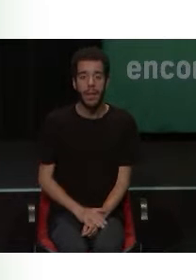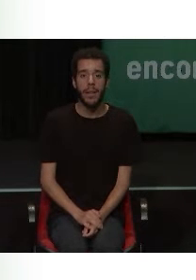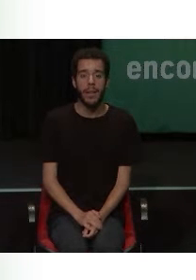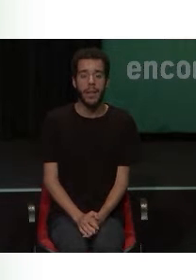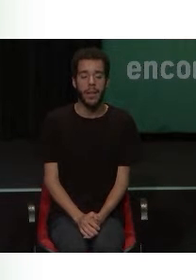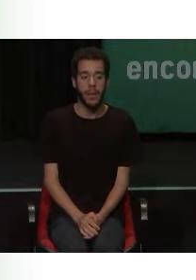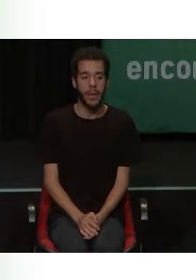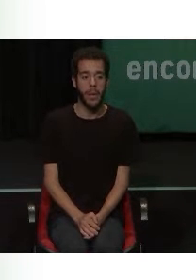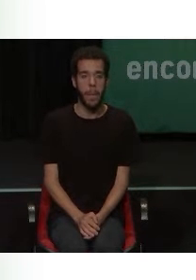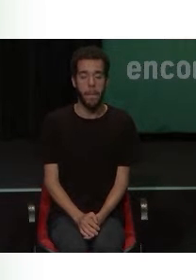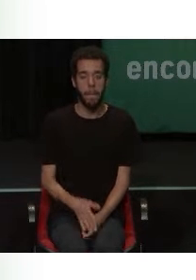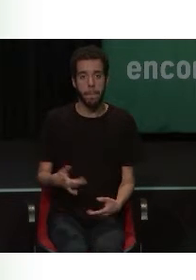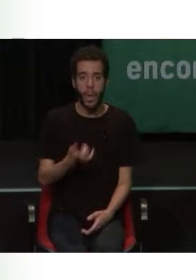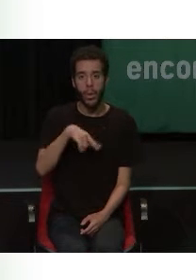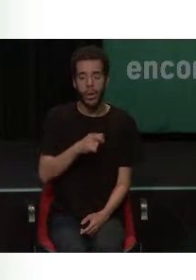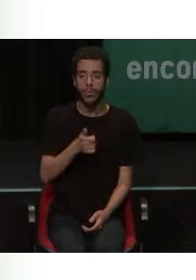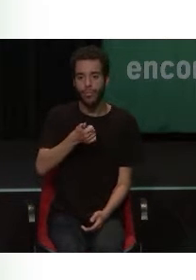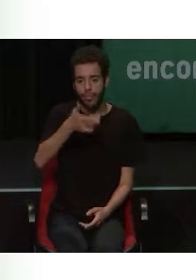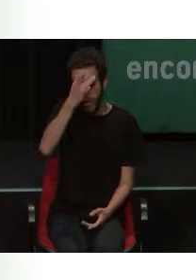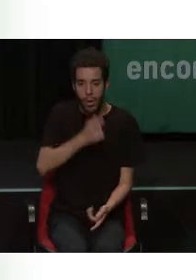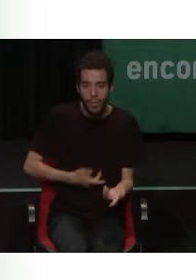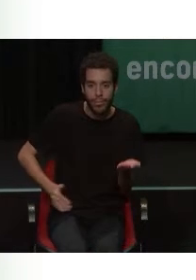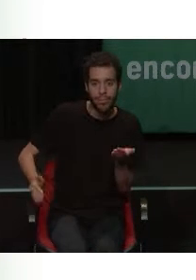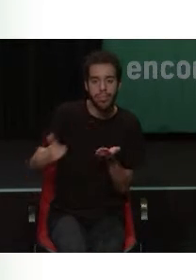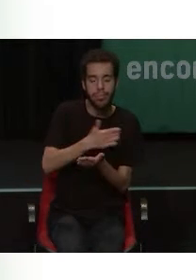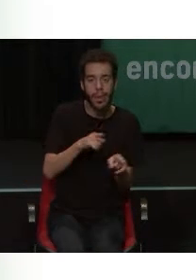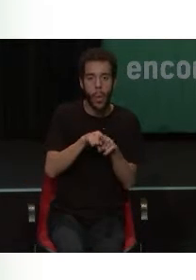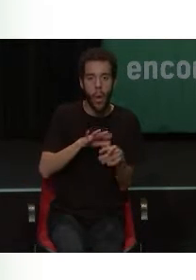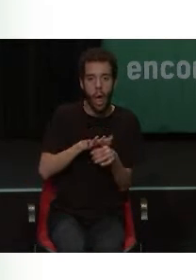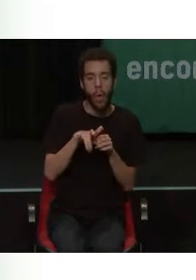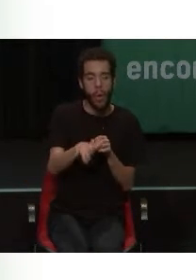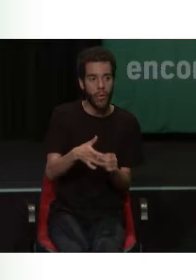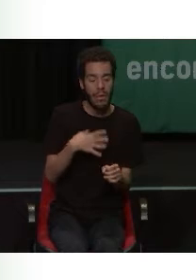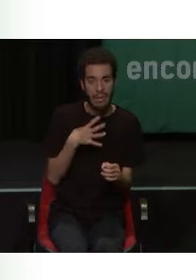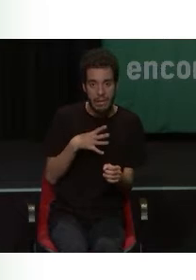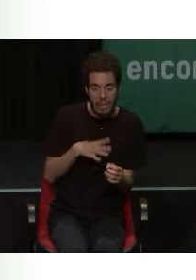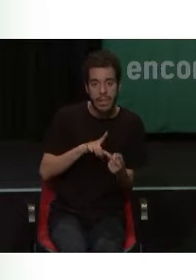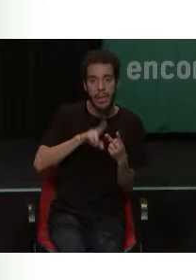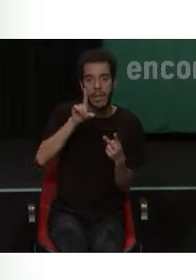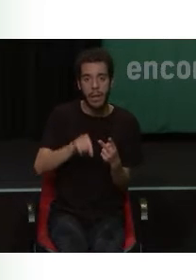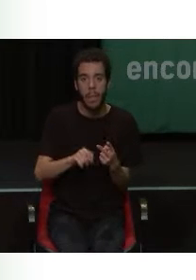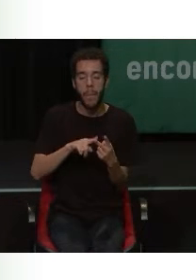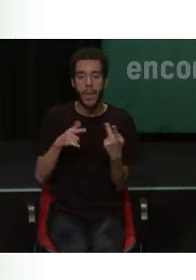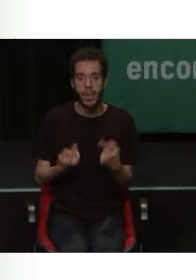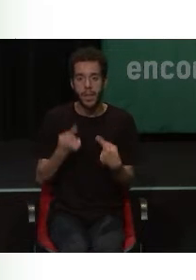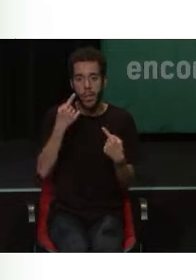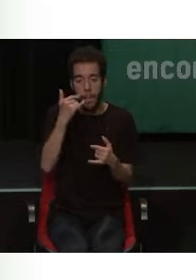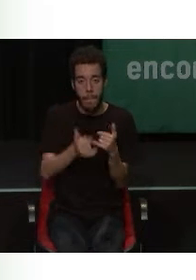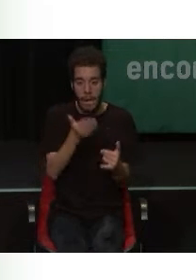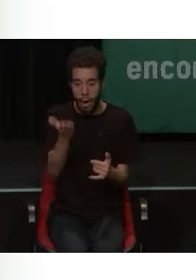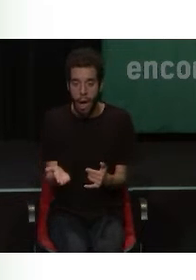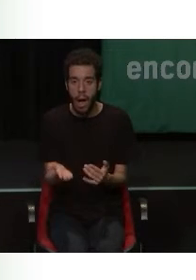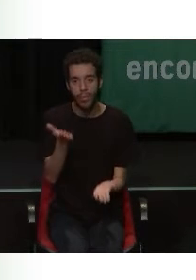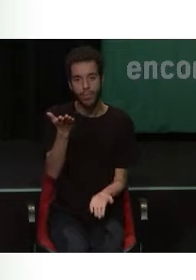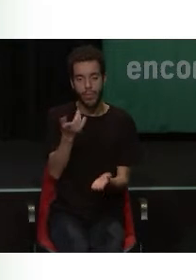do? We did a moderation between the fear of COVID and the total